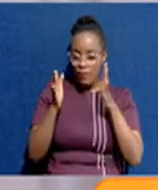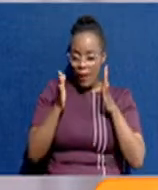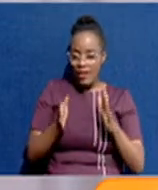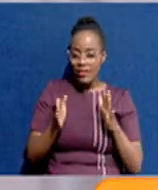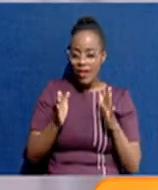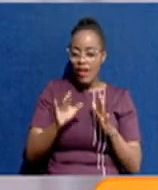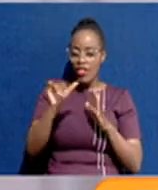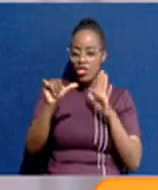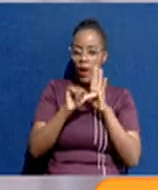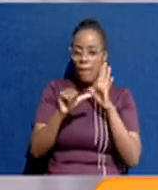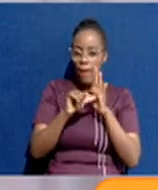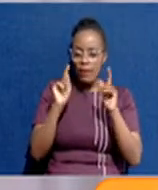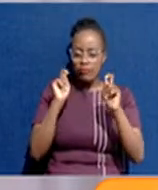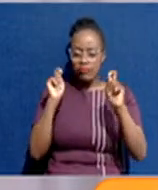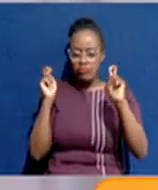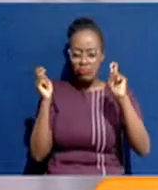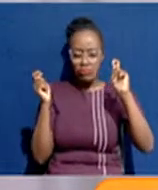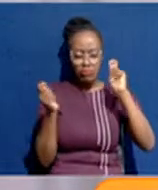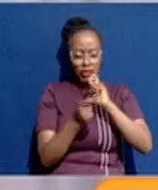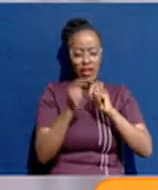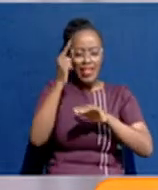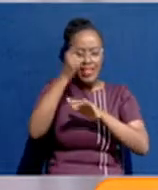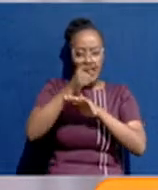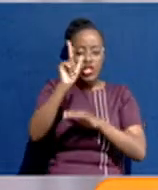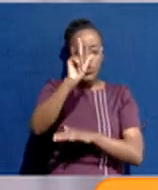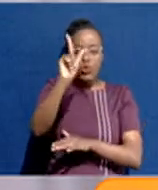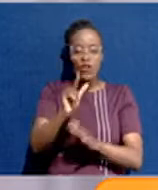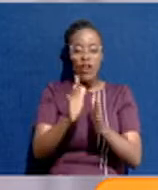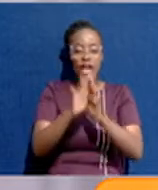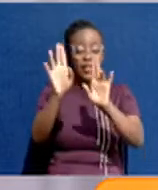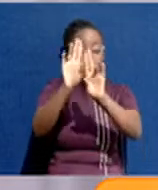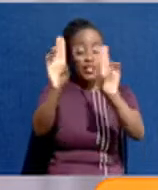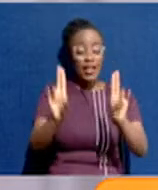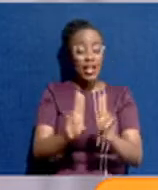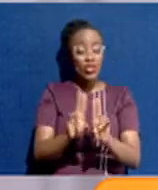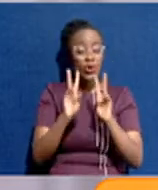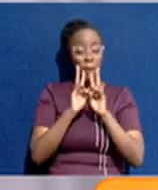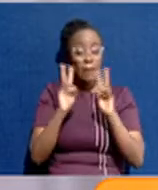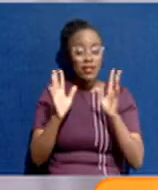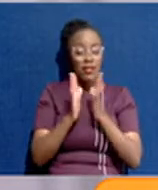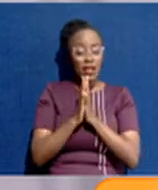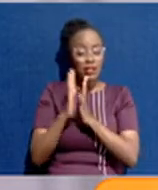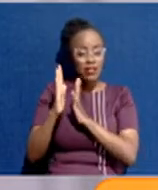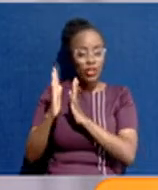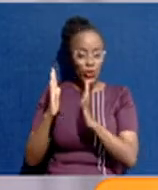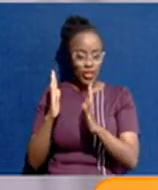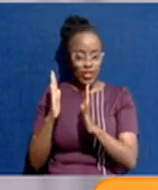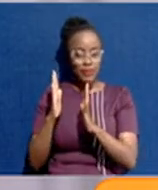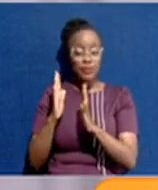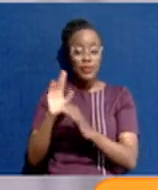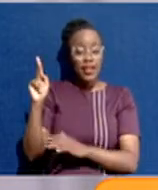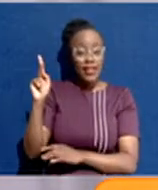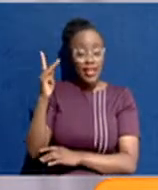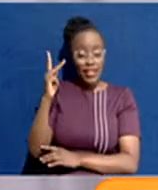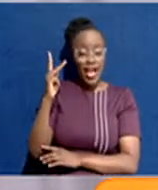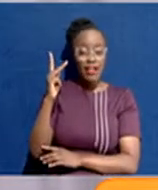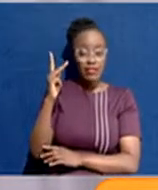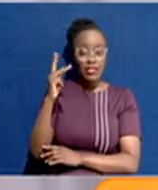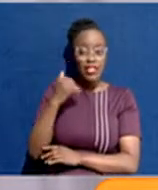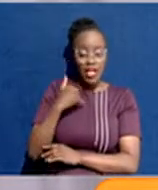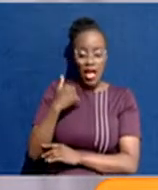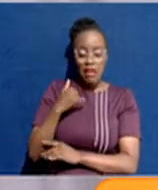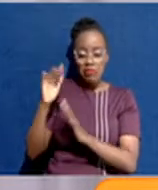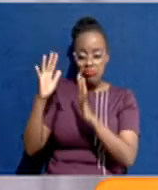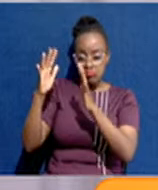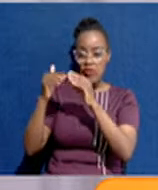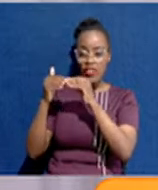is evolving into a threat to regional and international peace and security. Kenya implores the